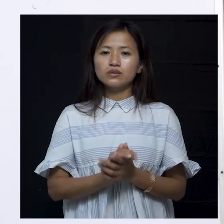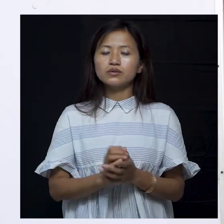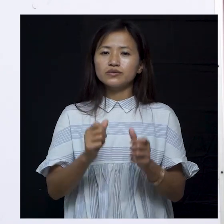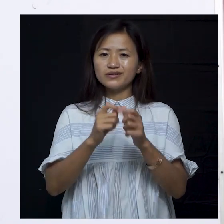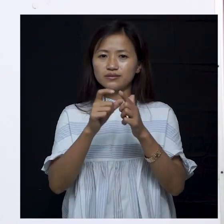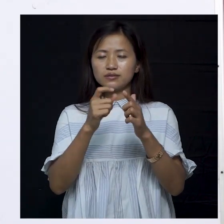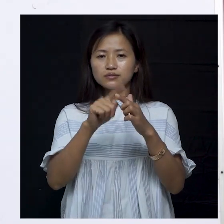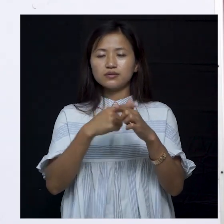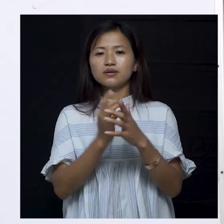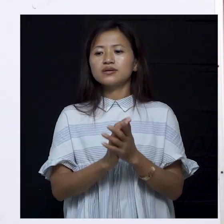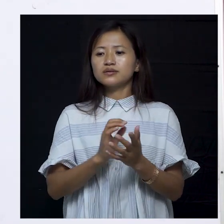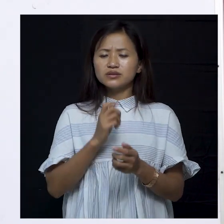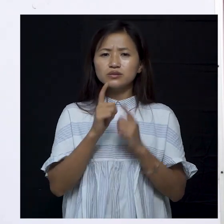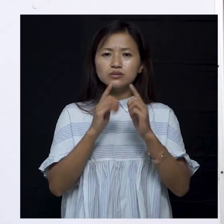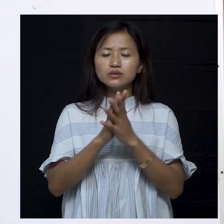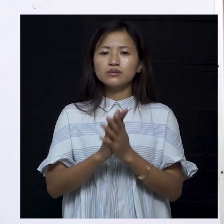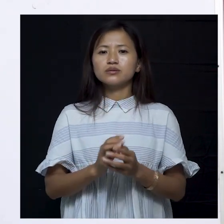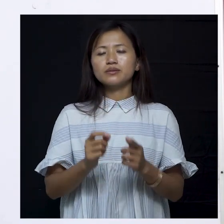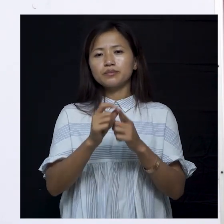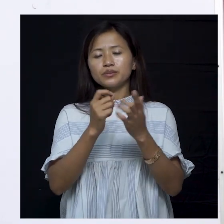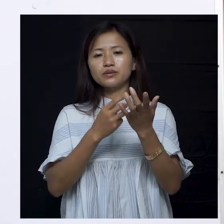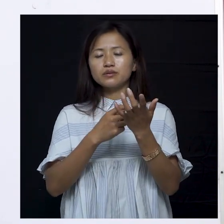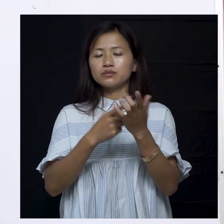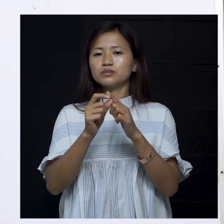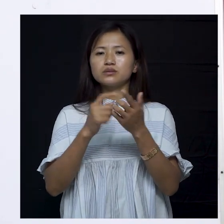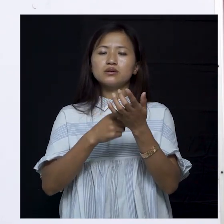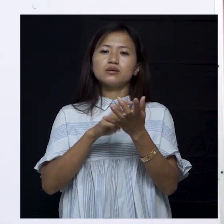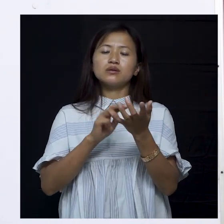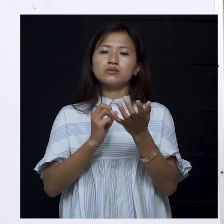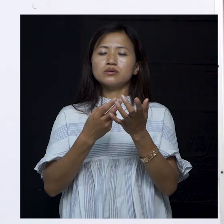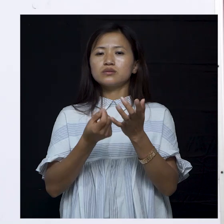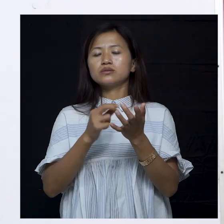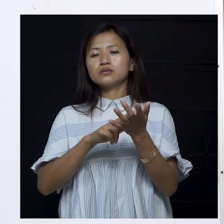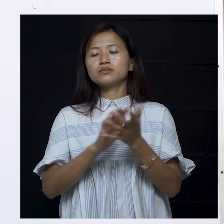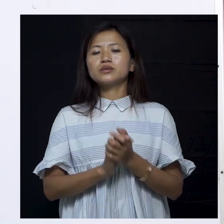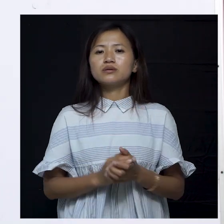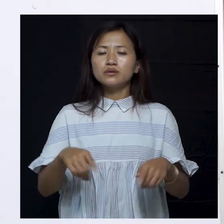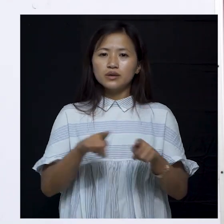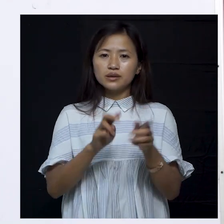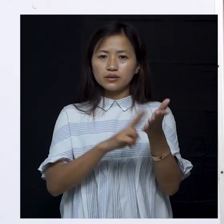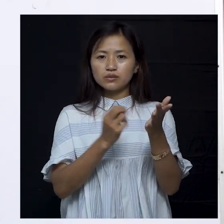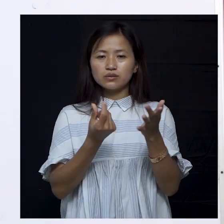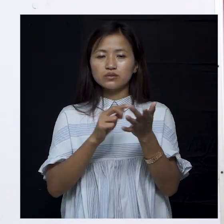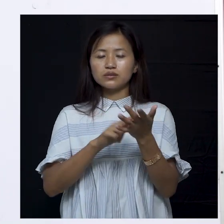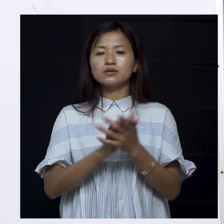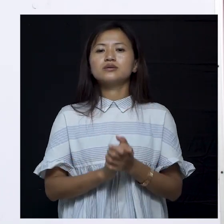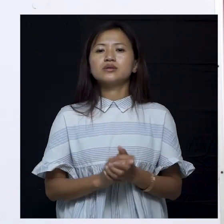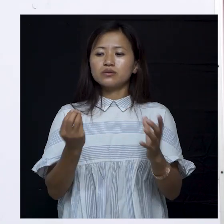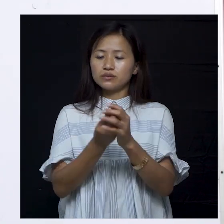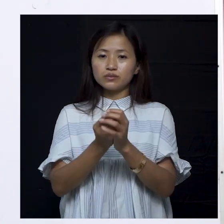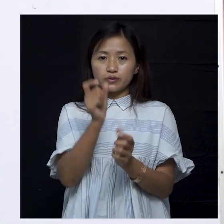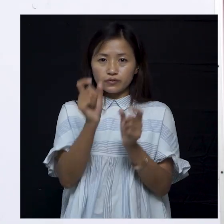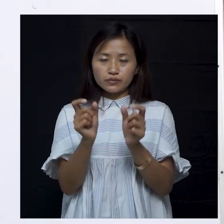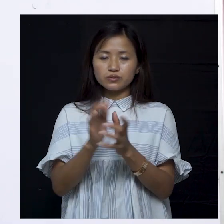adjective. That means it describes the noun or the pronoun, right? Describes the noun or the pronoun, though they are a group of words, okay?